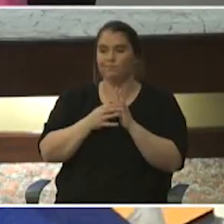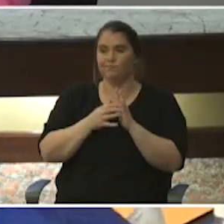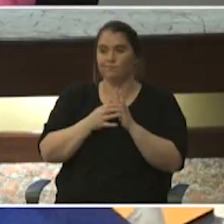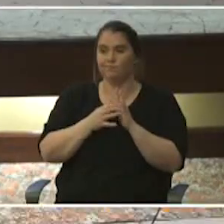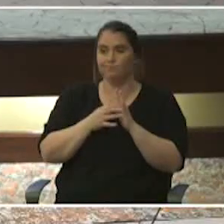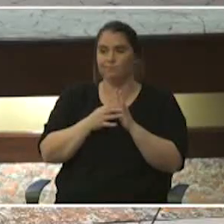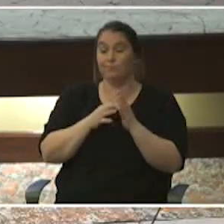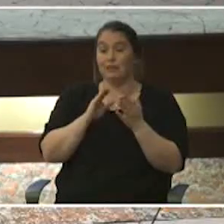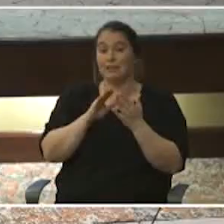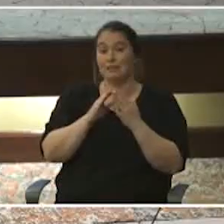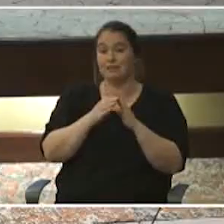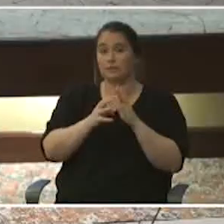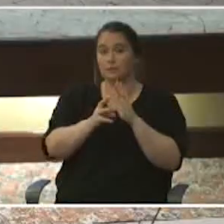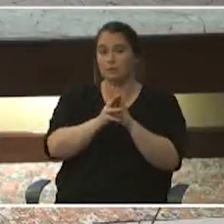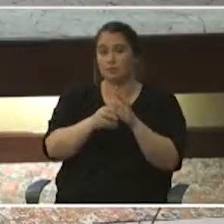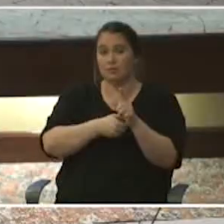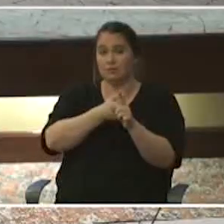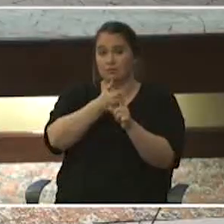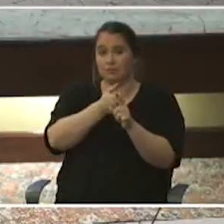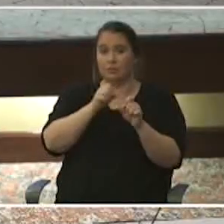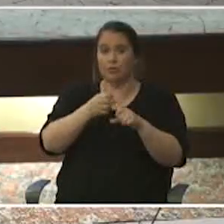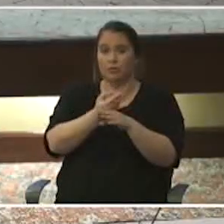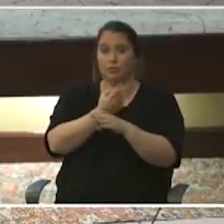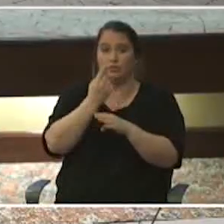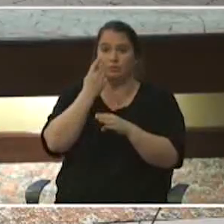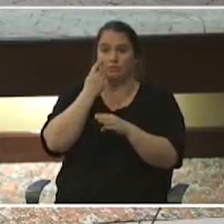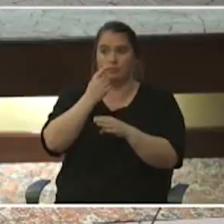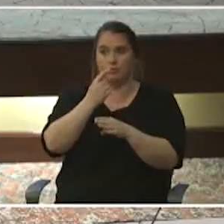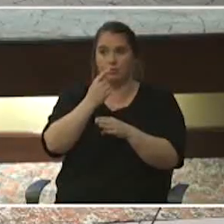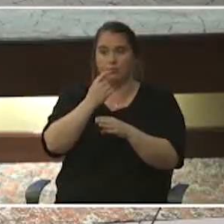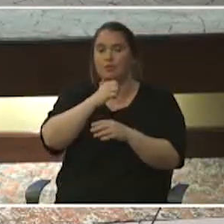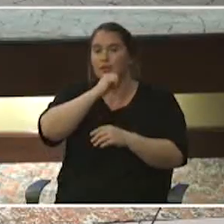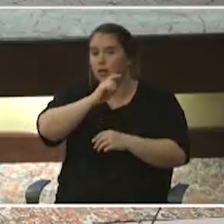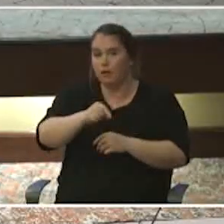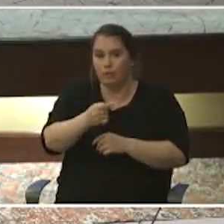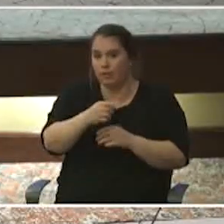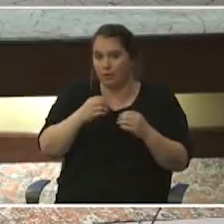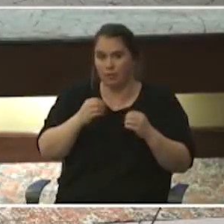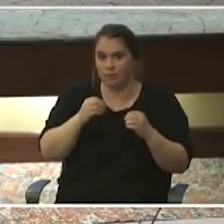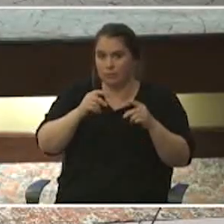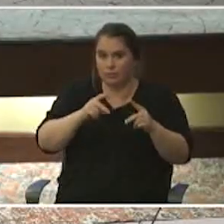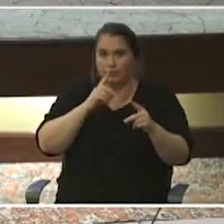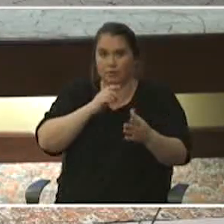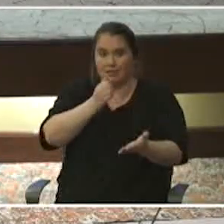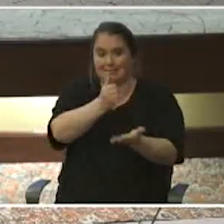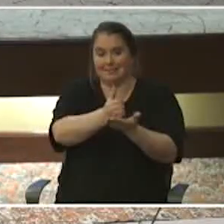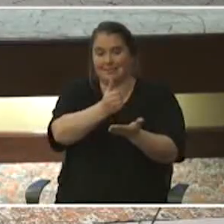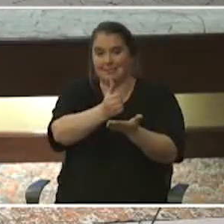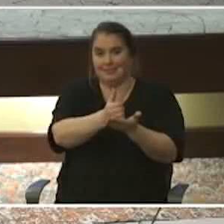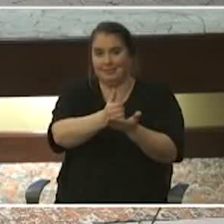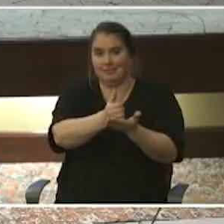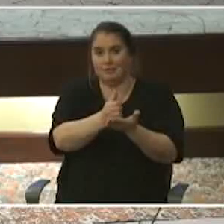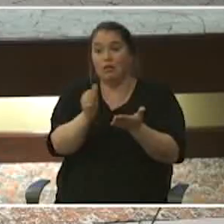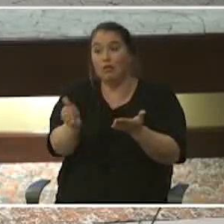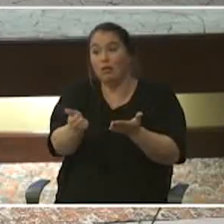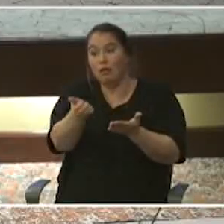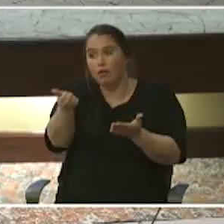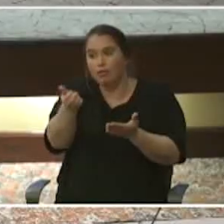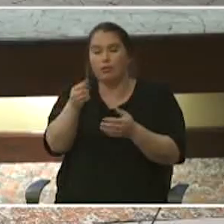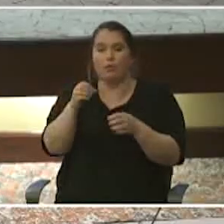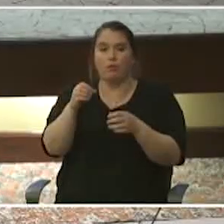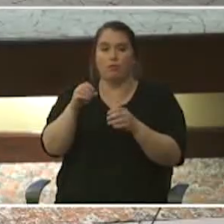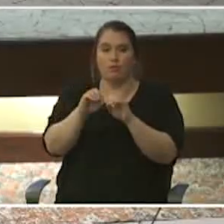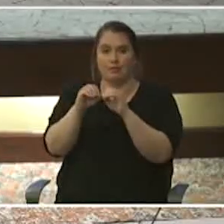city of Waco itself utilize it for not just as, an opportunity to assist other organizations